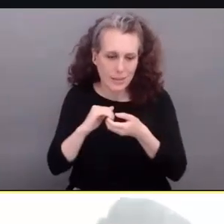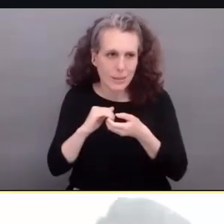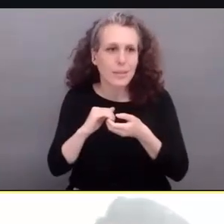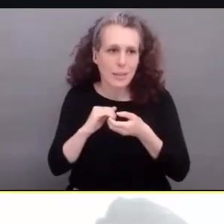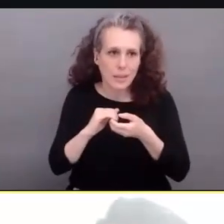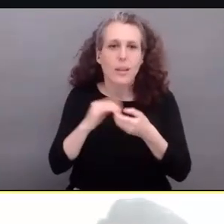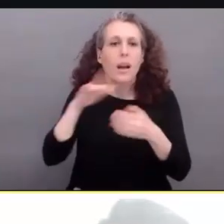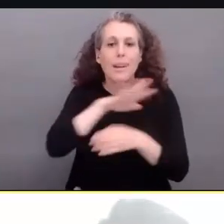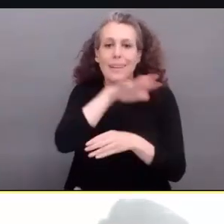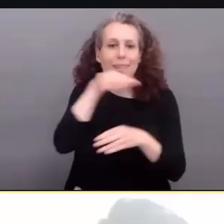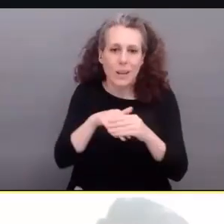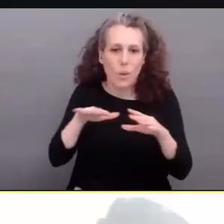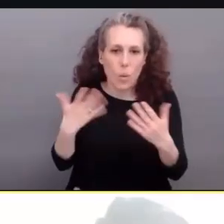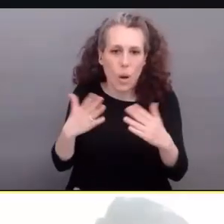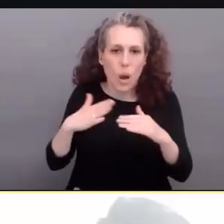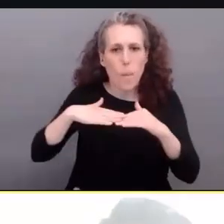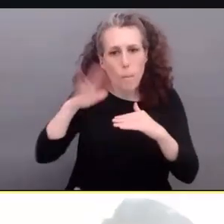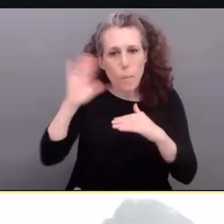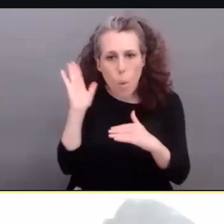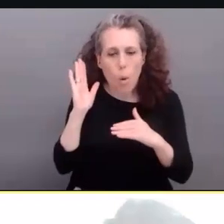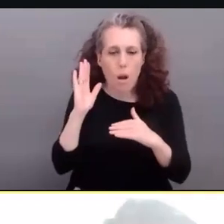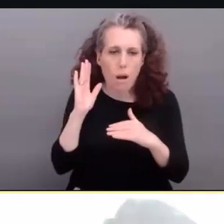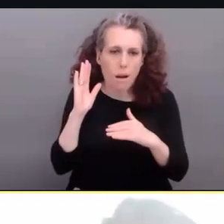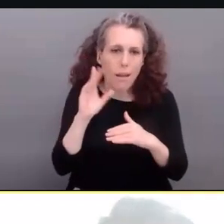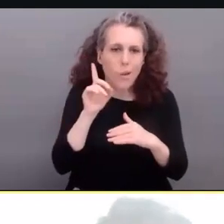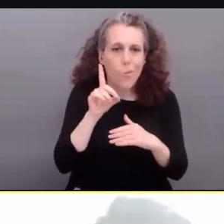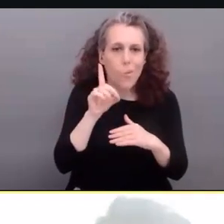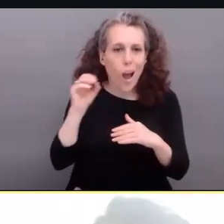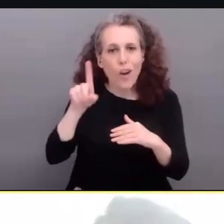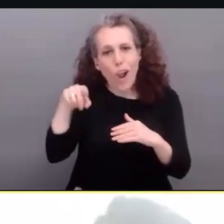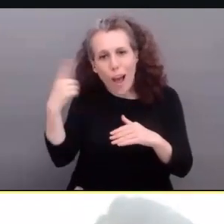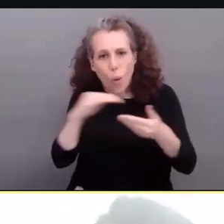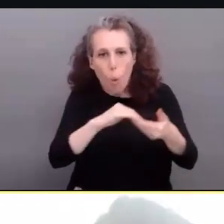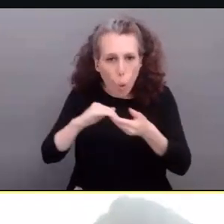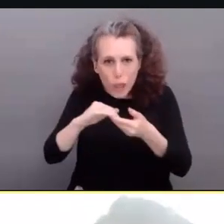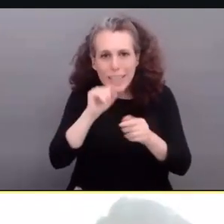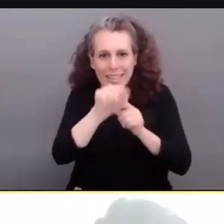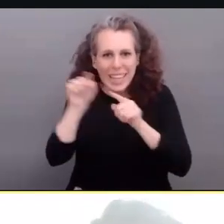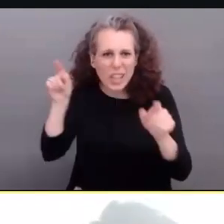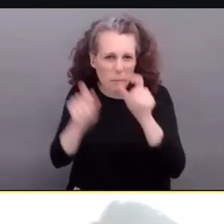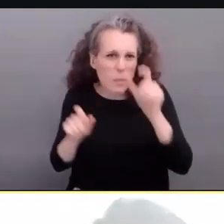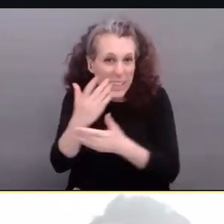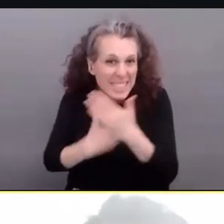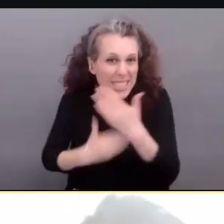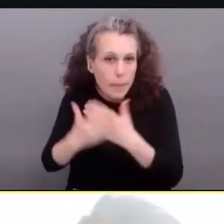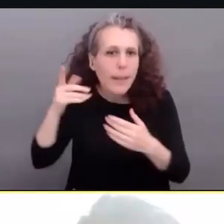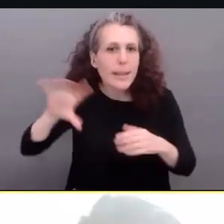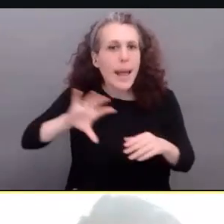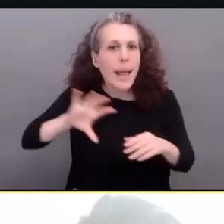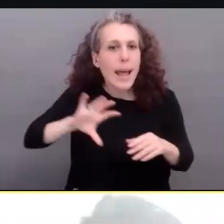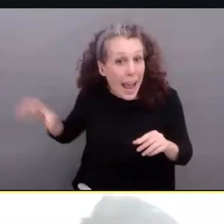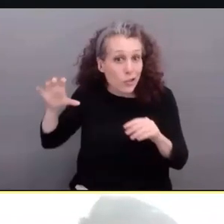consisting of more than 100 other organizations of persons with disabilities on national level, but also